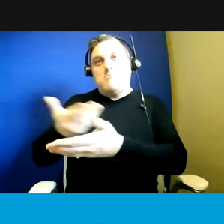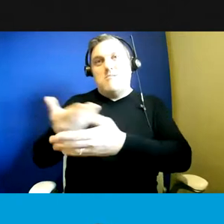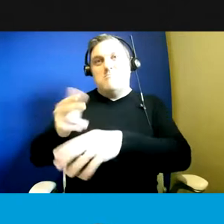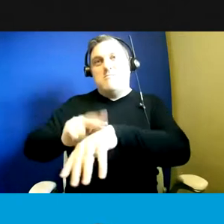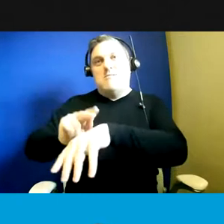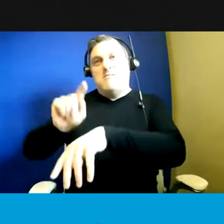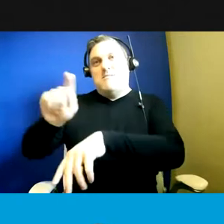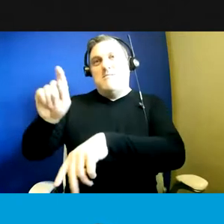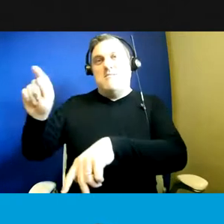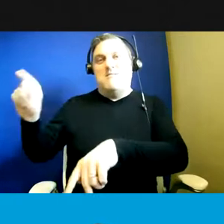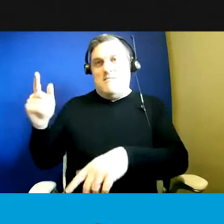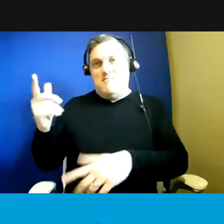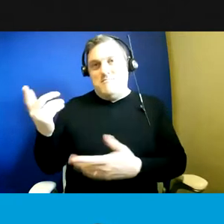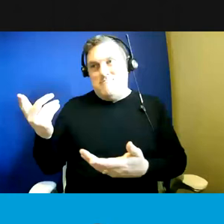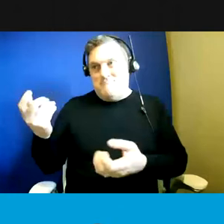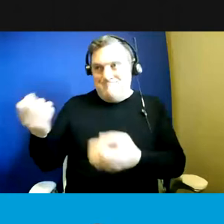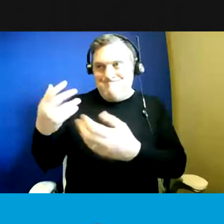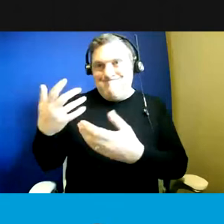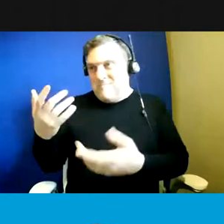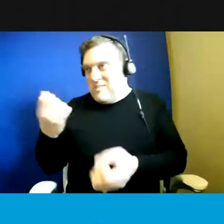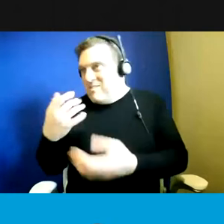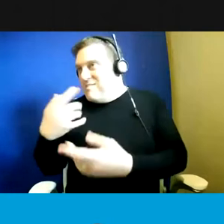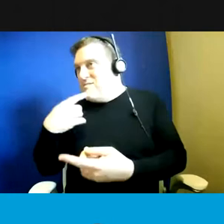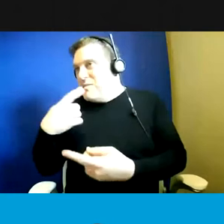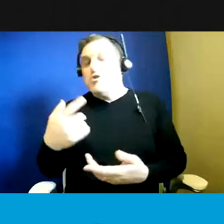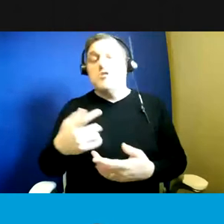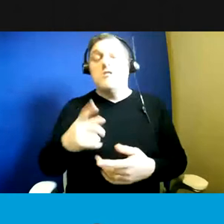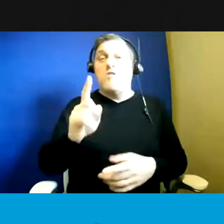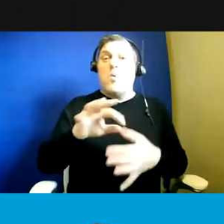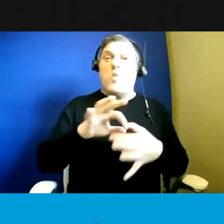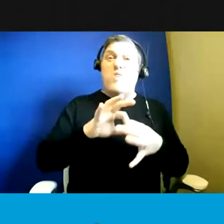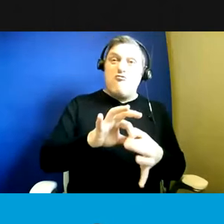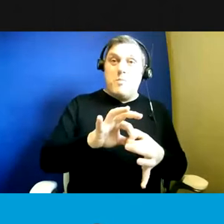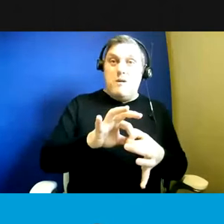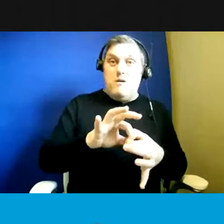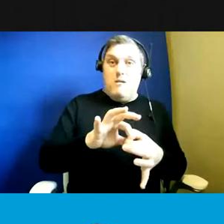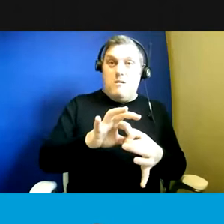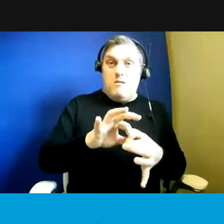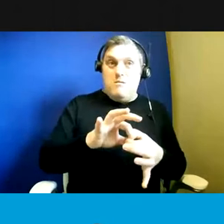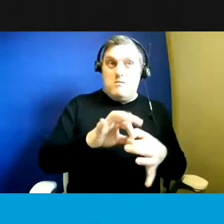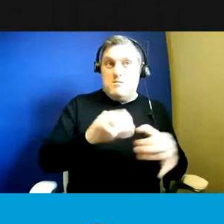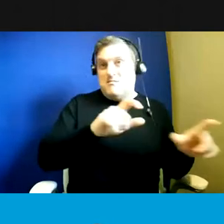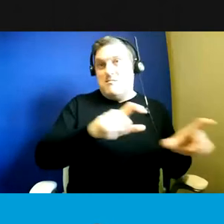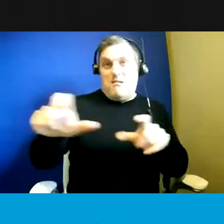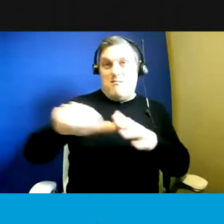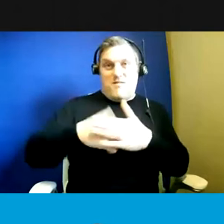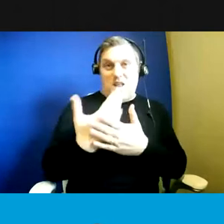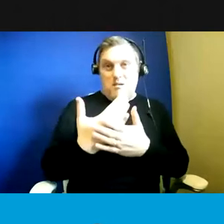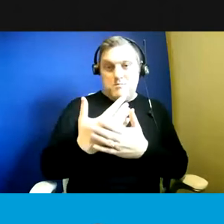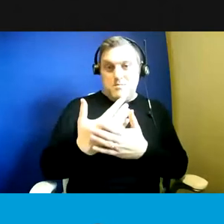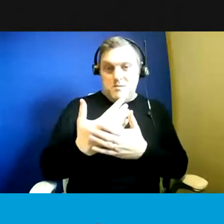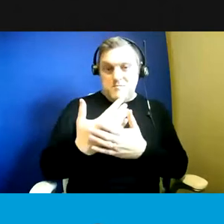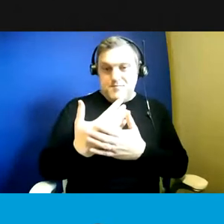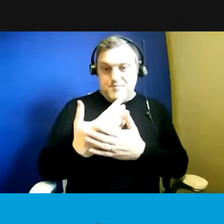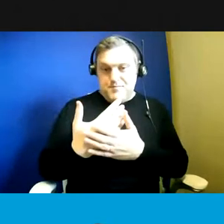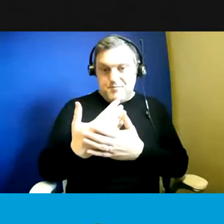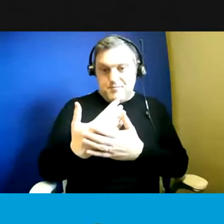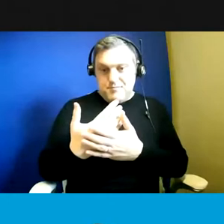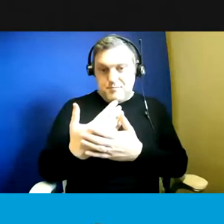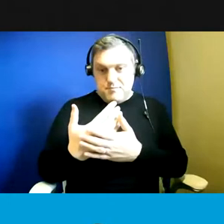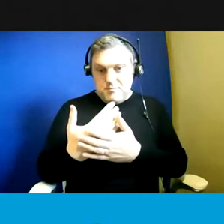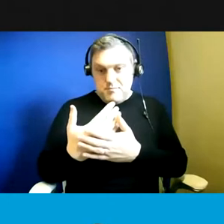input and helping to shape the service. From a therapist's point of view, that's still being developed and that's still